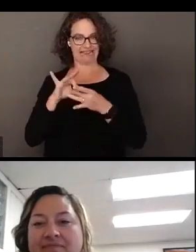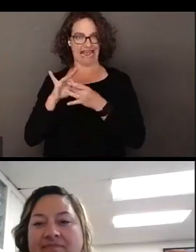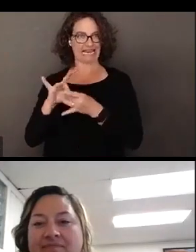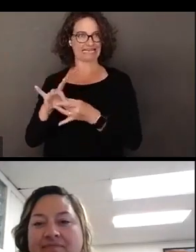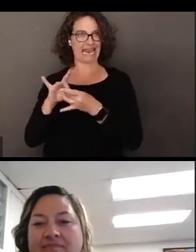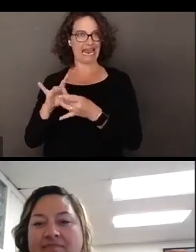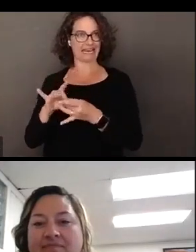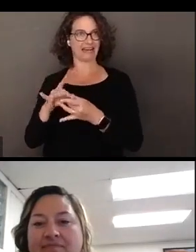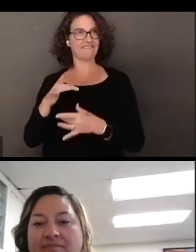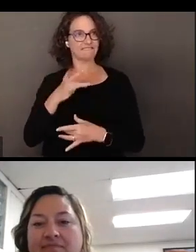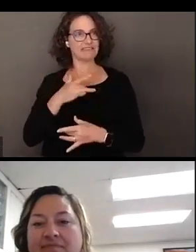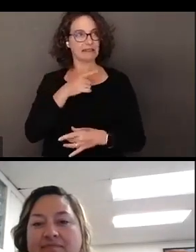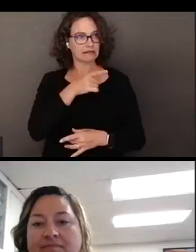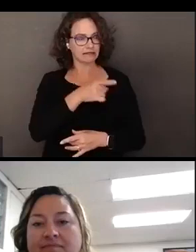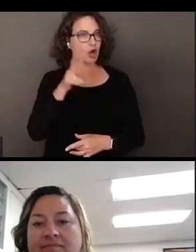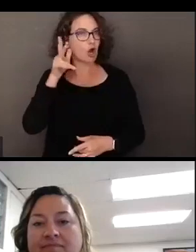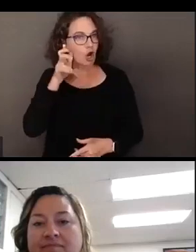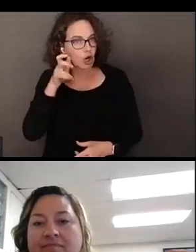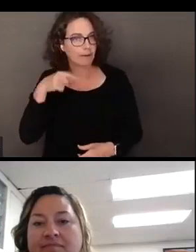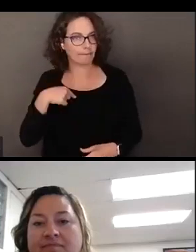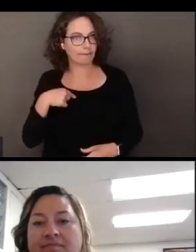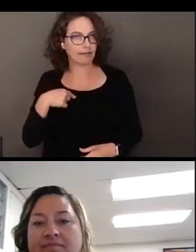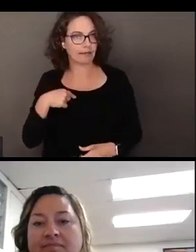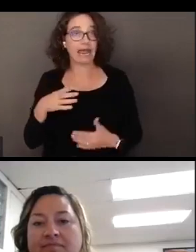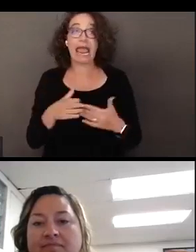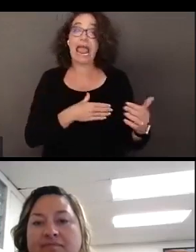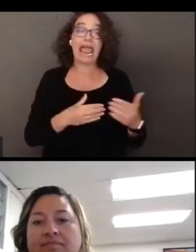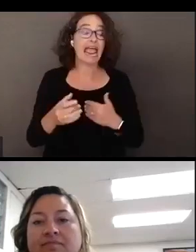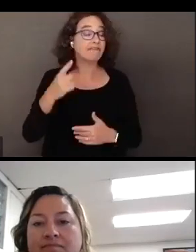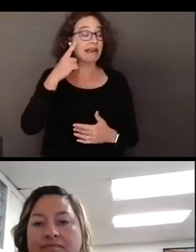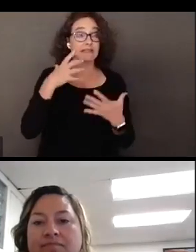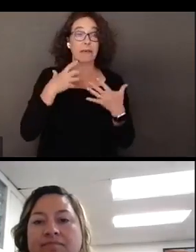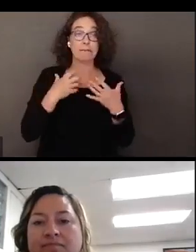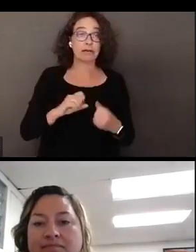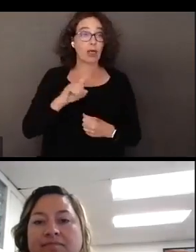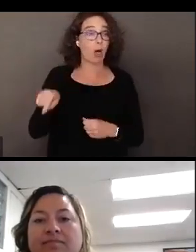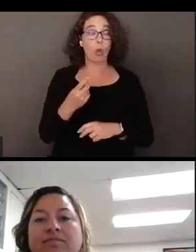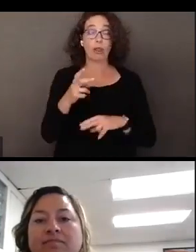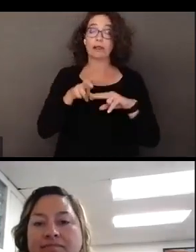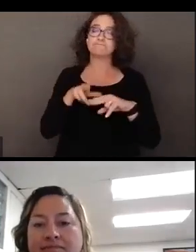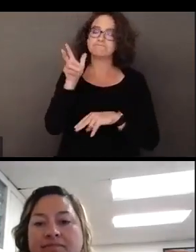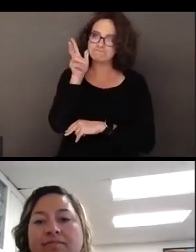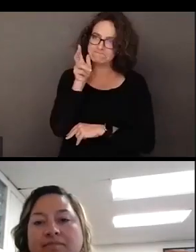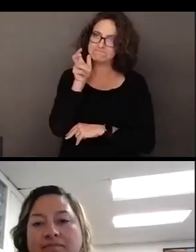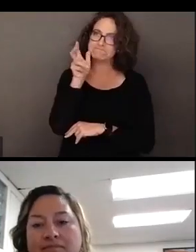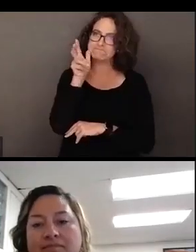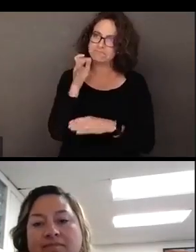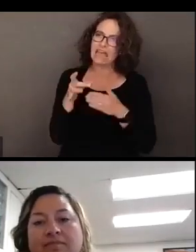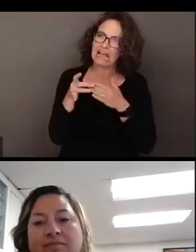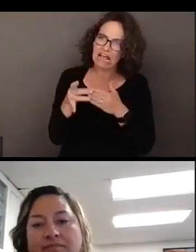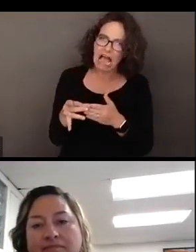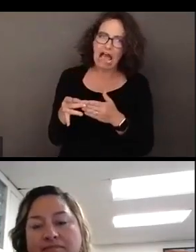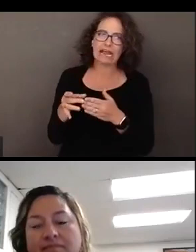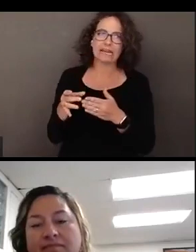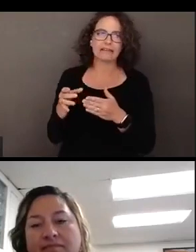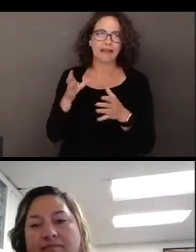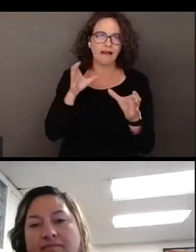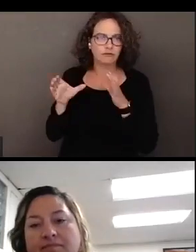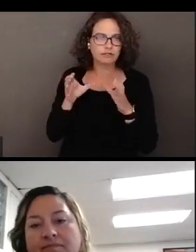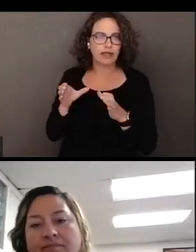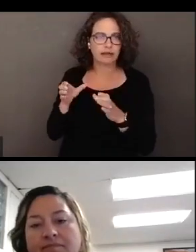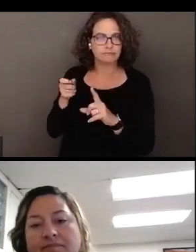heard, even if the mental health provider all is doing active listening and guiding those conversations and prompting more questions so you